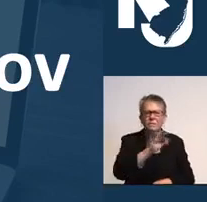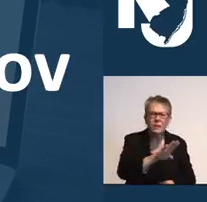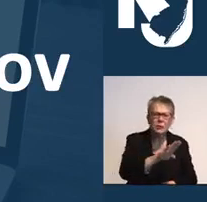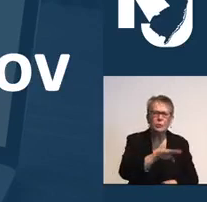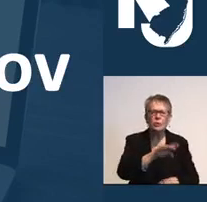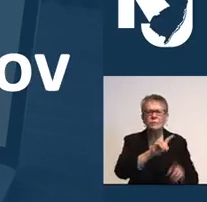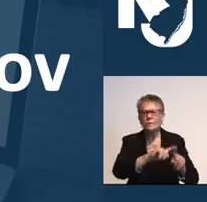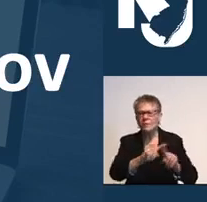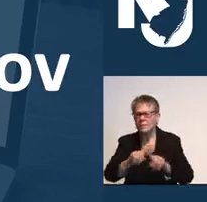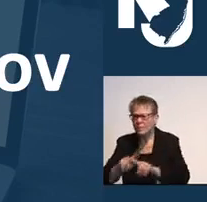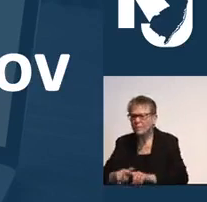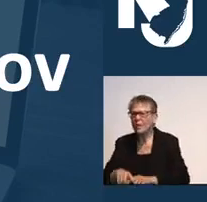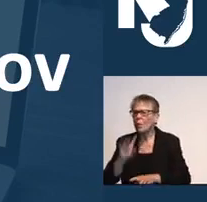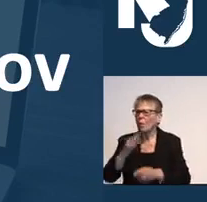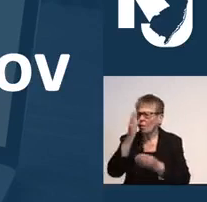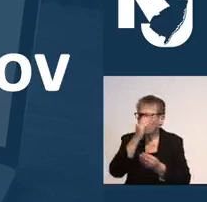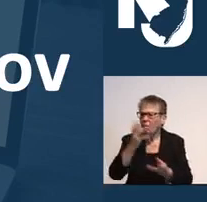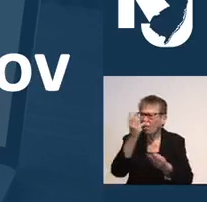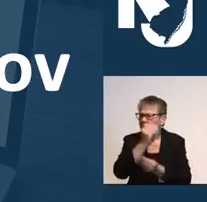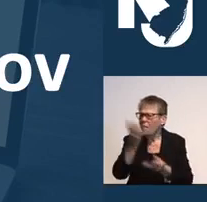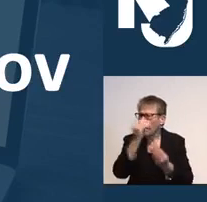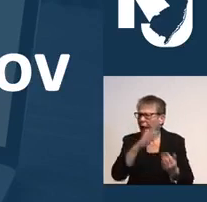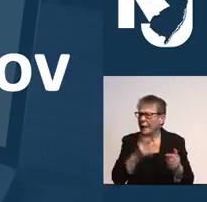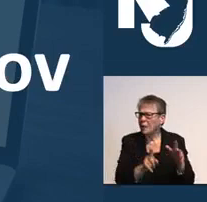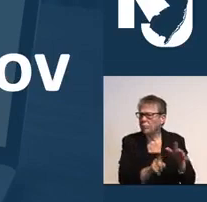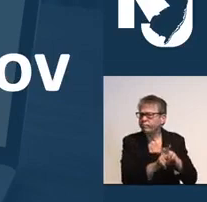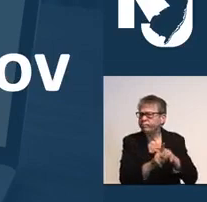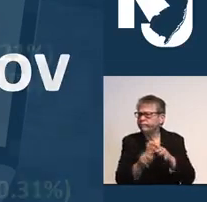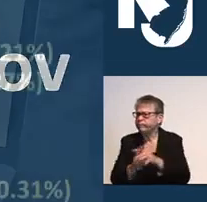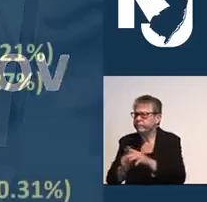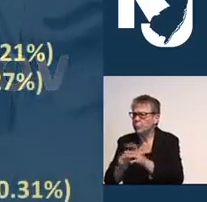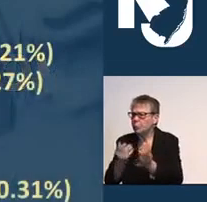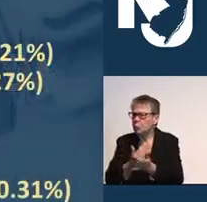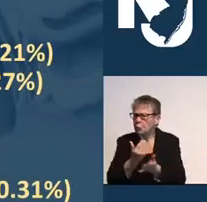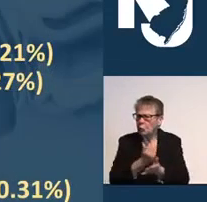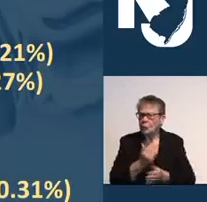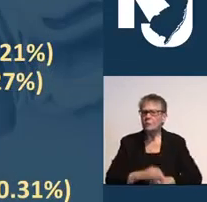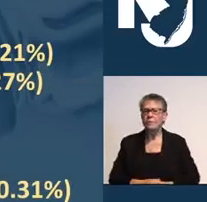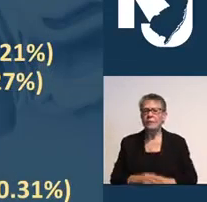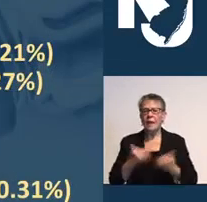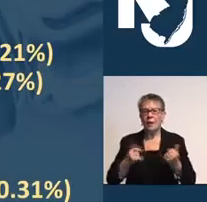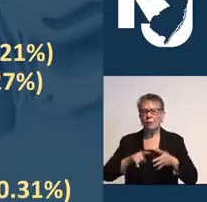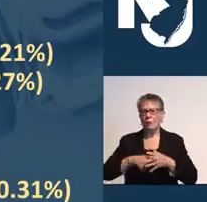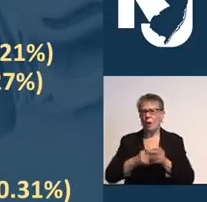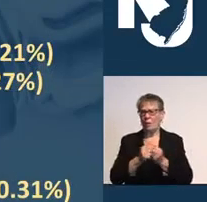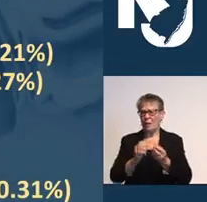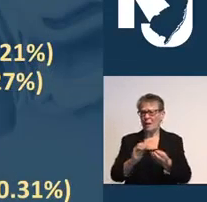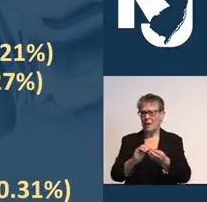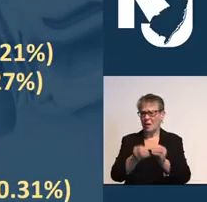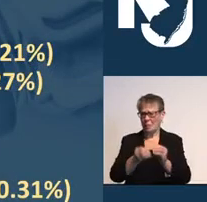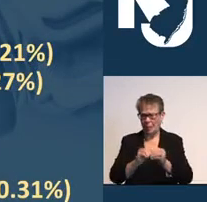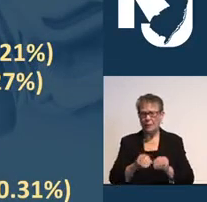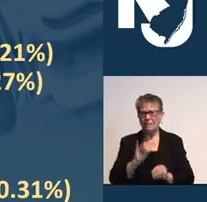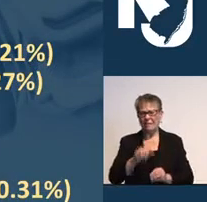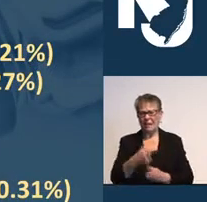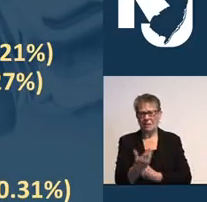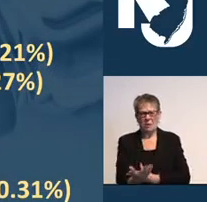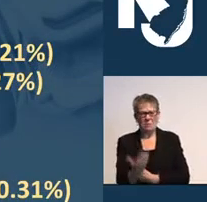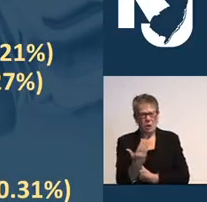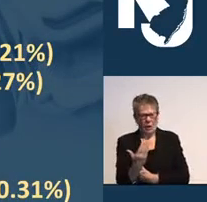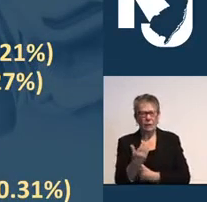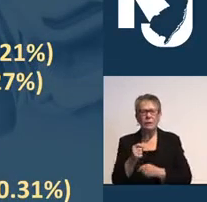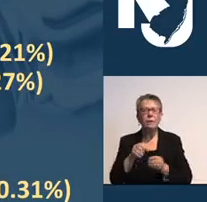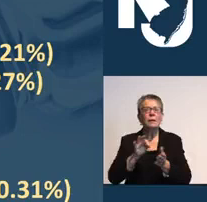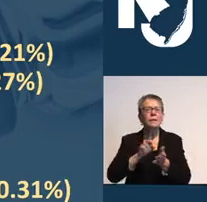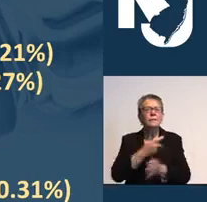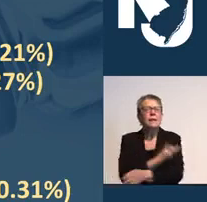you. So with that, let's dive into the numbers. Here are this morning's latest vaccination counts, and we continue to see an